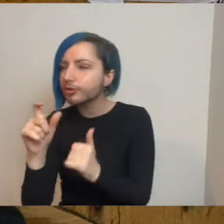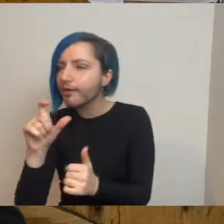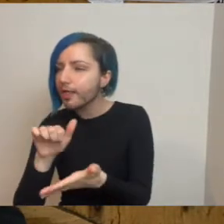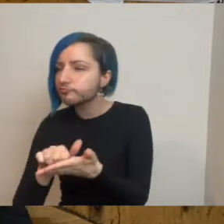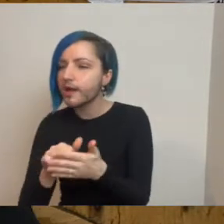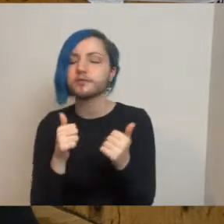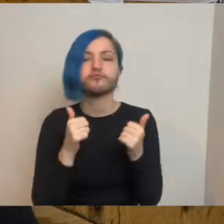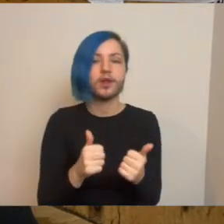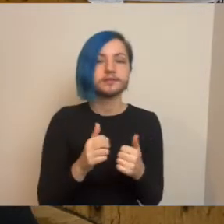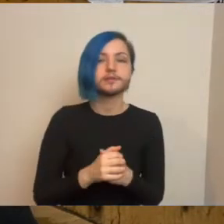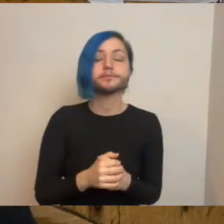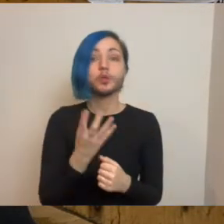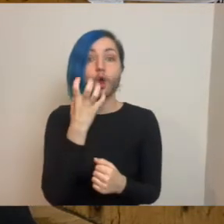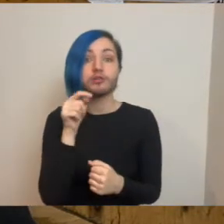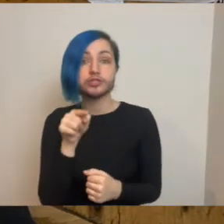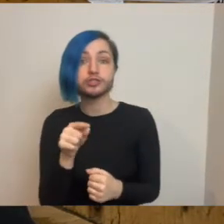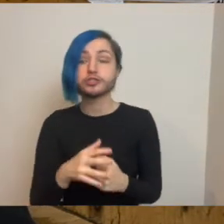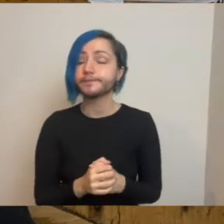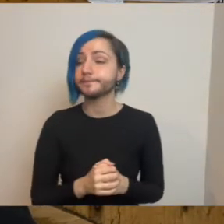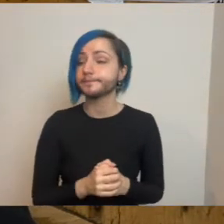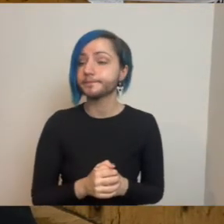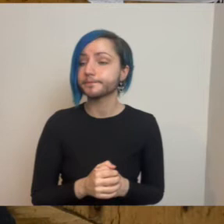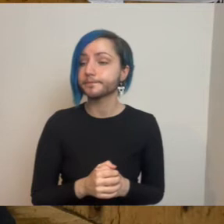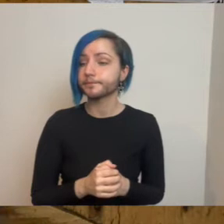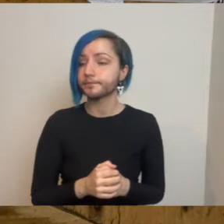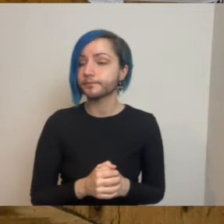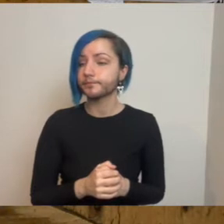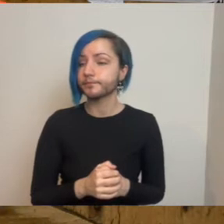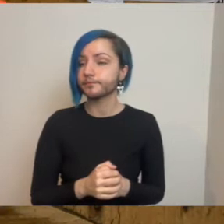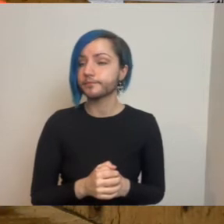going to be a sort of orangey.